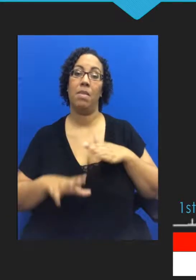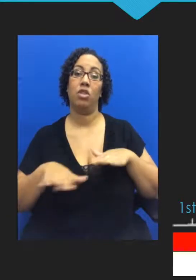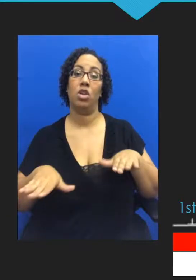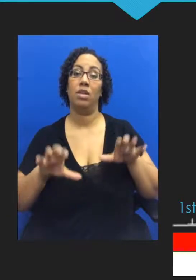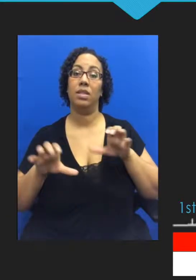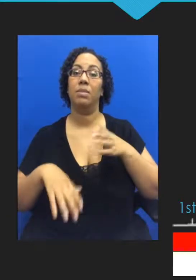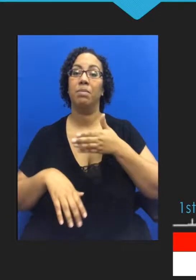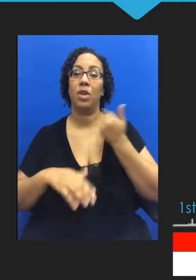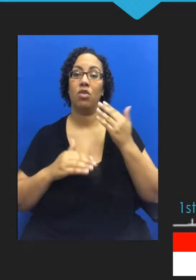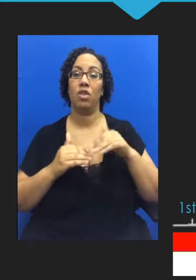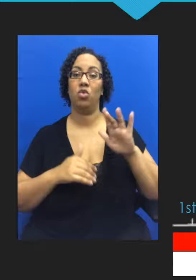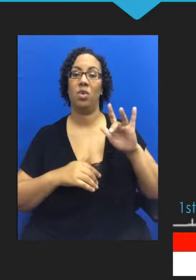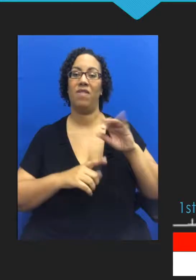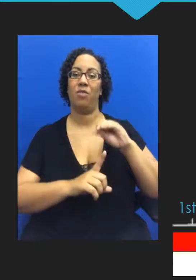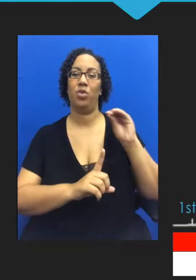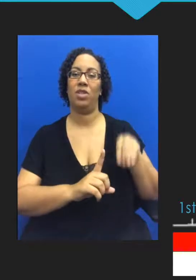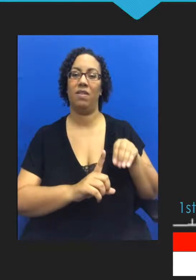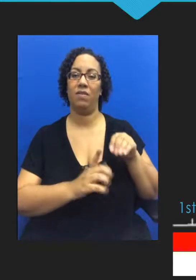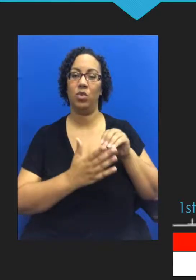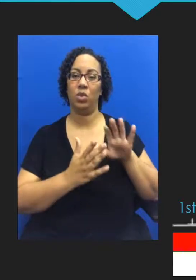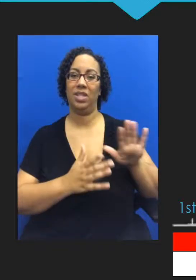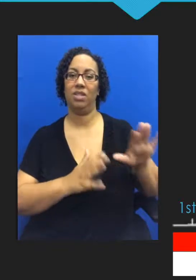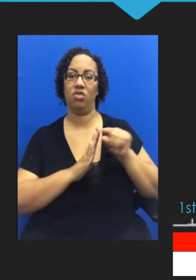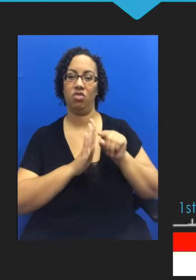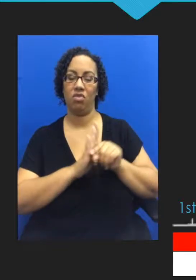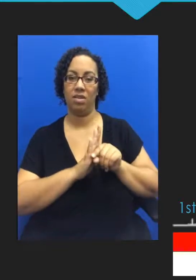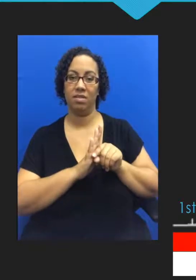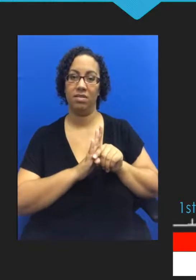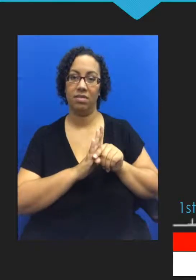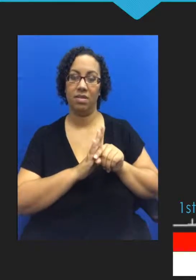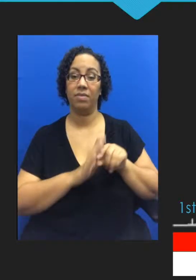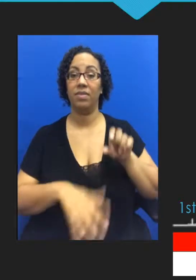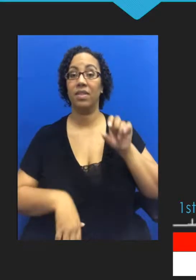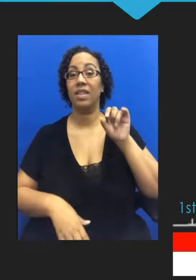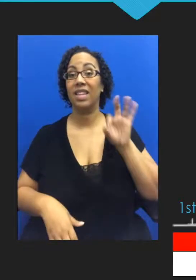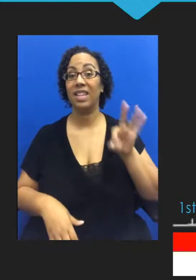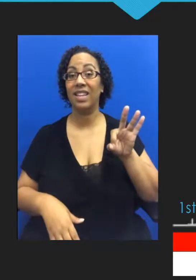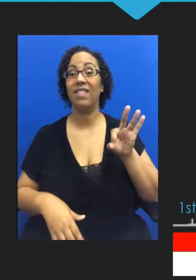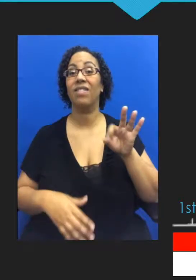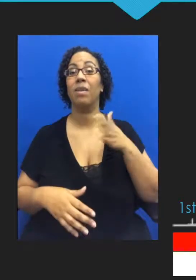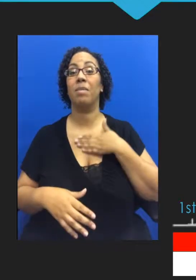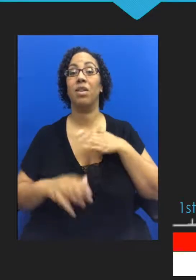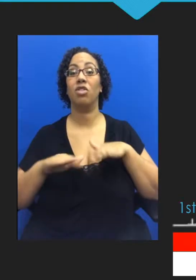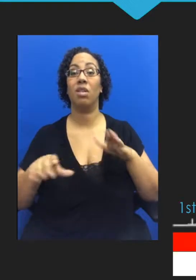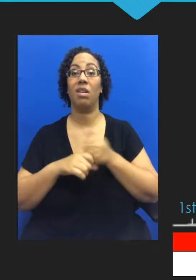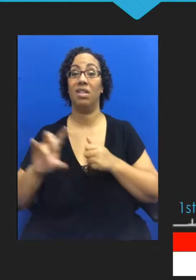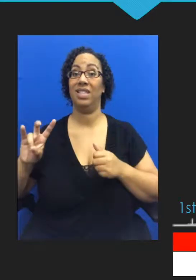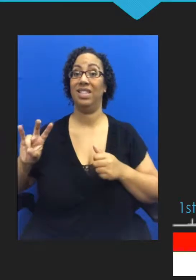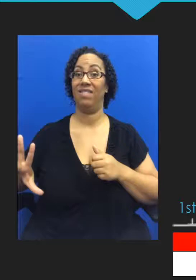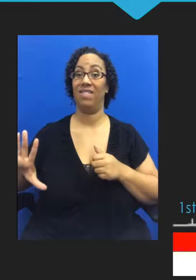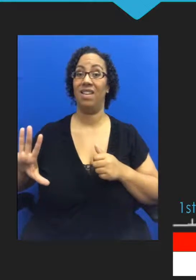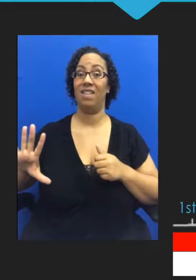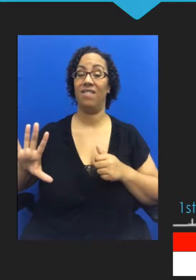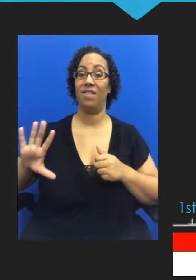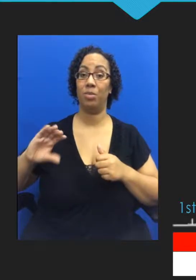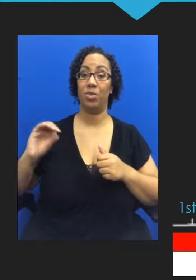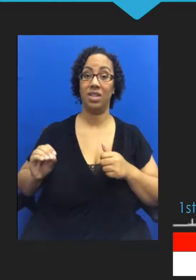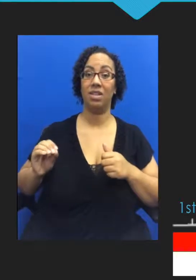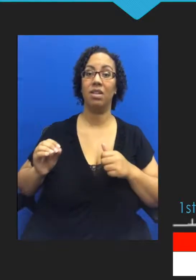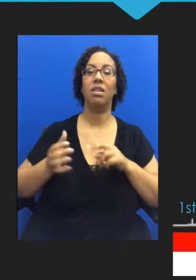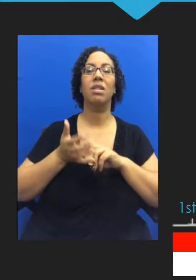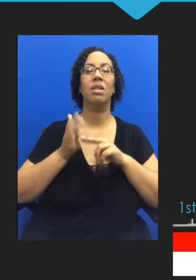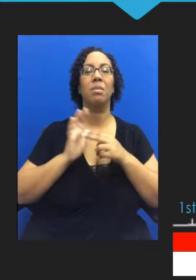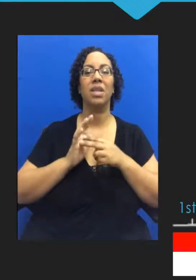rank of 25, that means my child performed better than 25% of students in their grade level. If my child